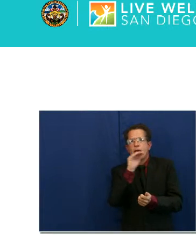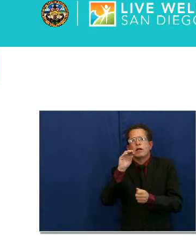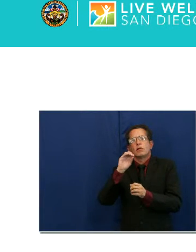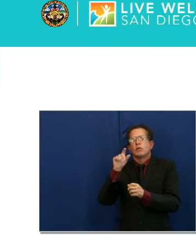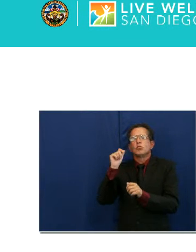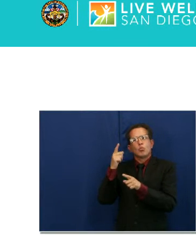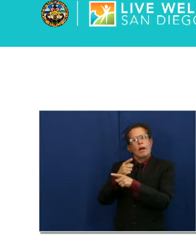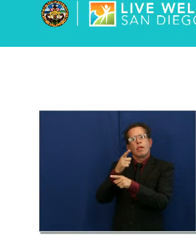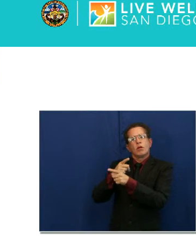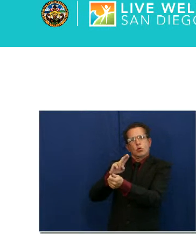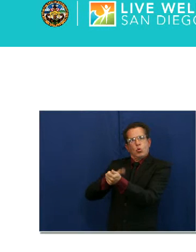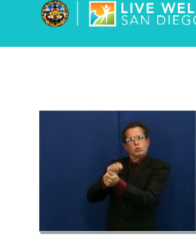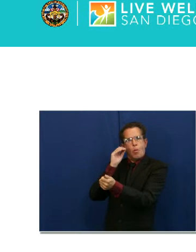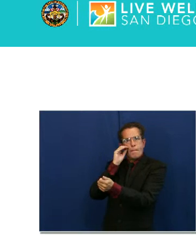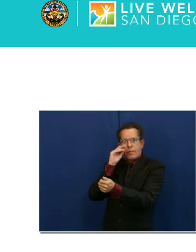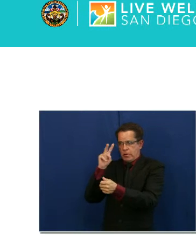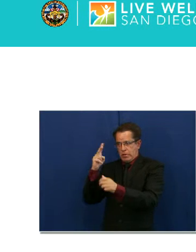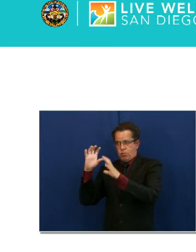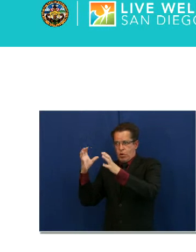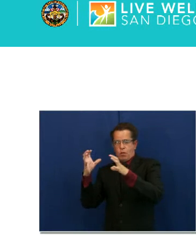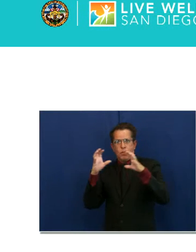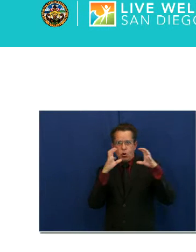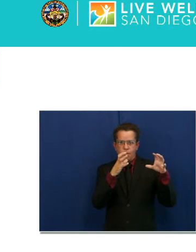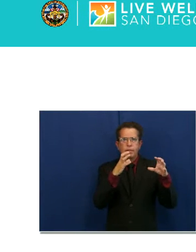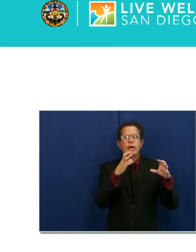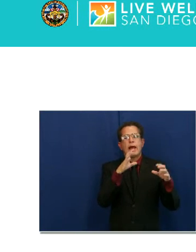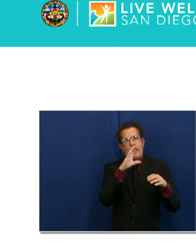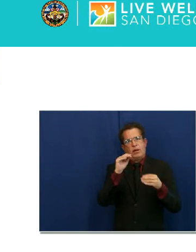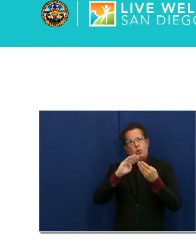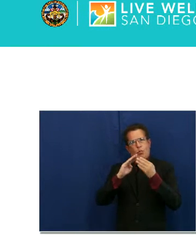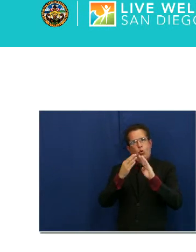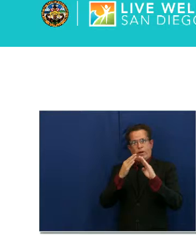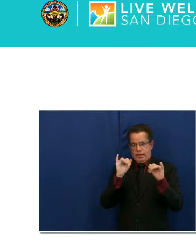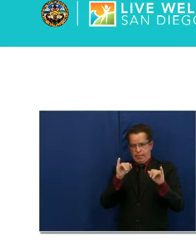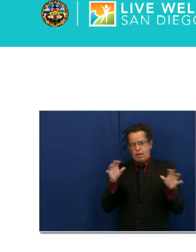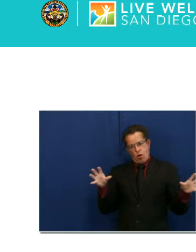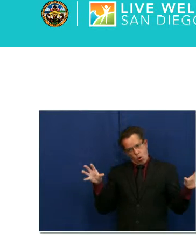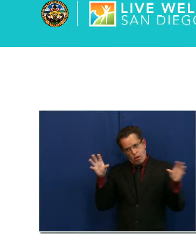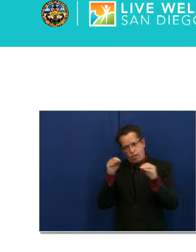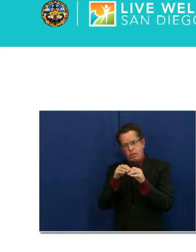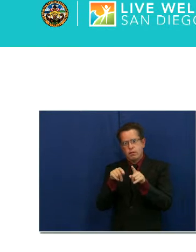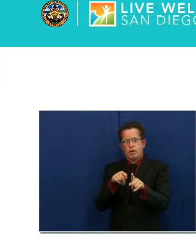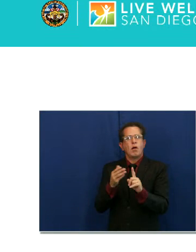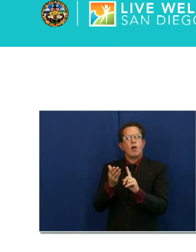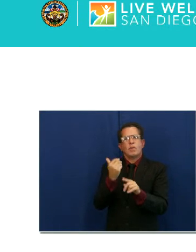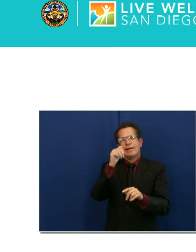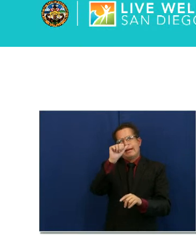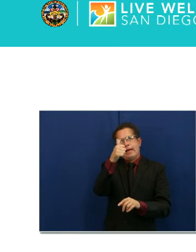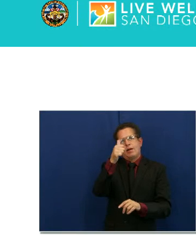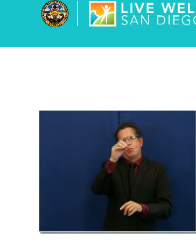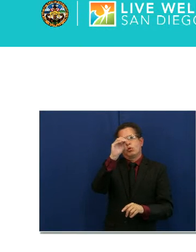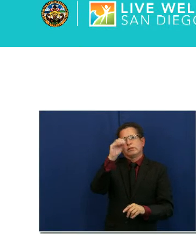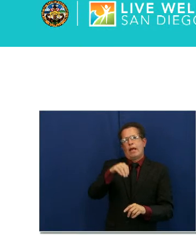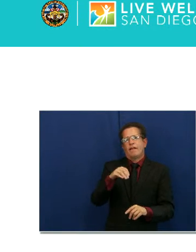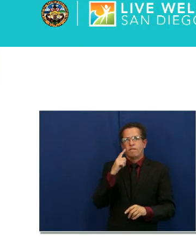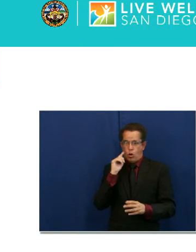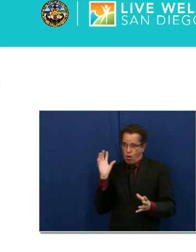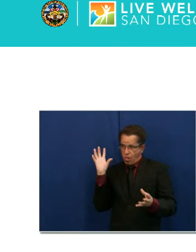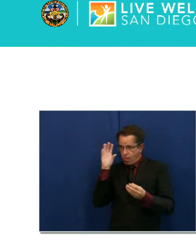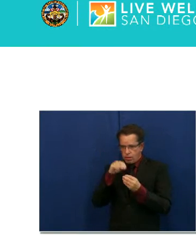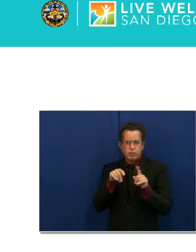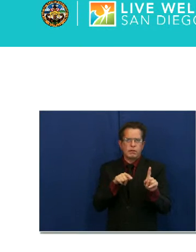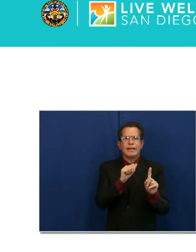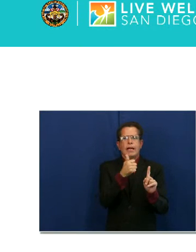non-skilled nursing facilities and other congregate settings, as well as community settings, make up just over 10% of all cases